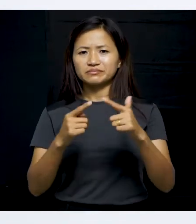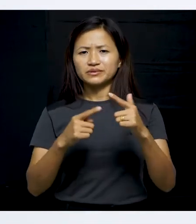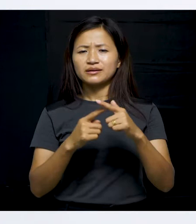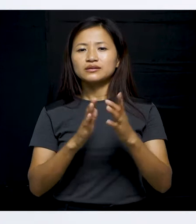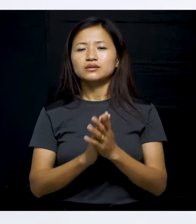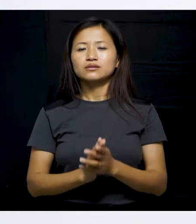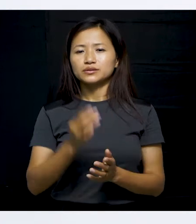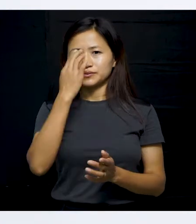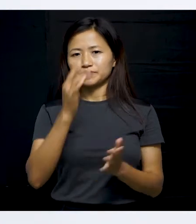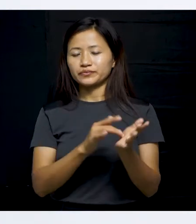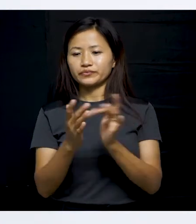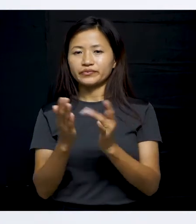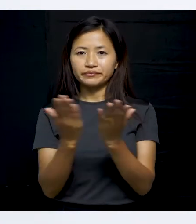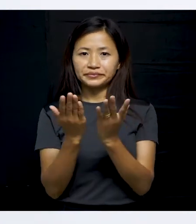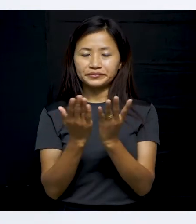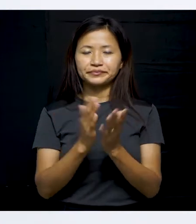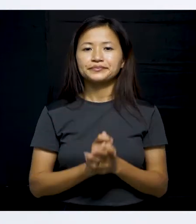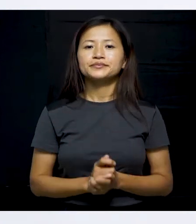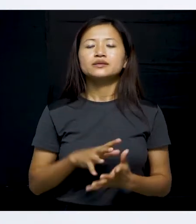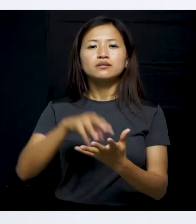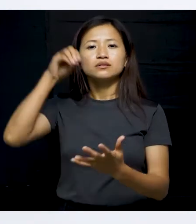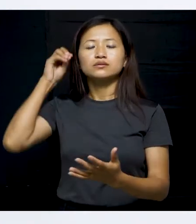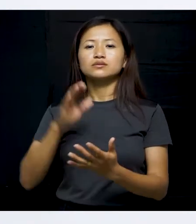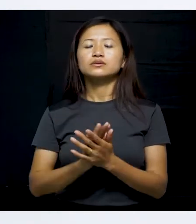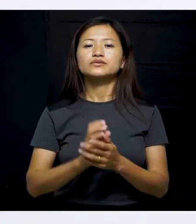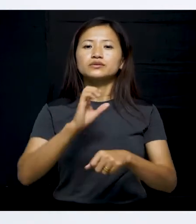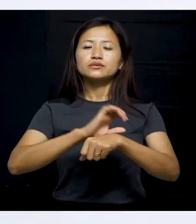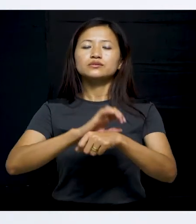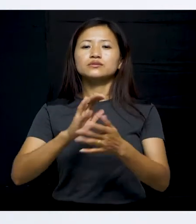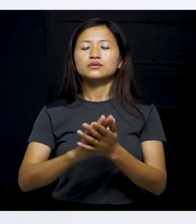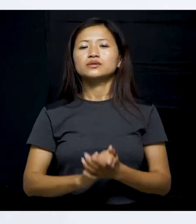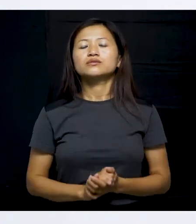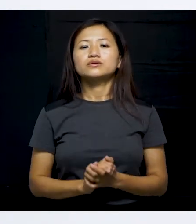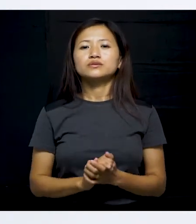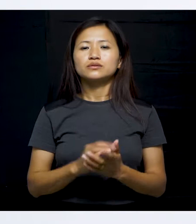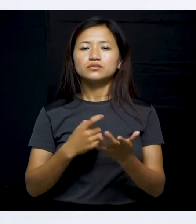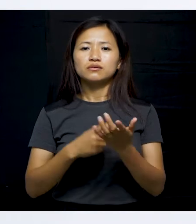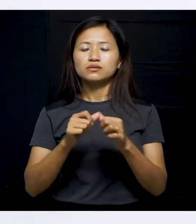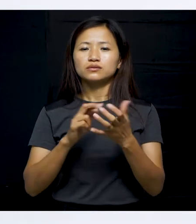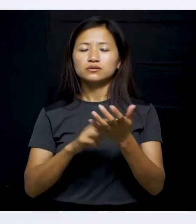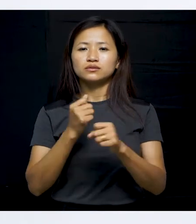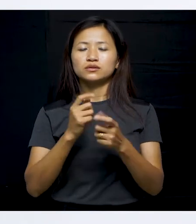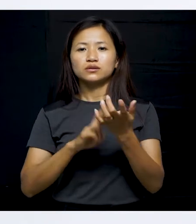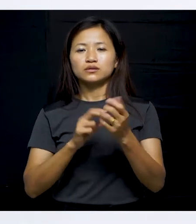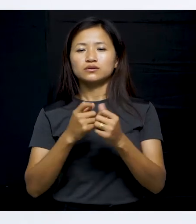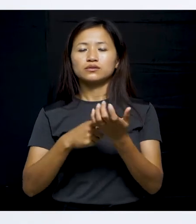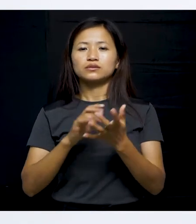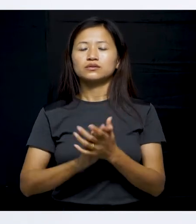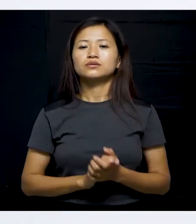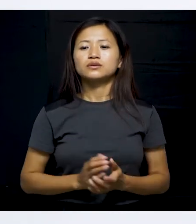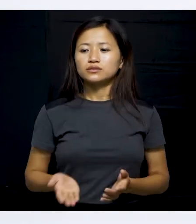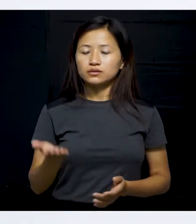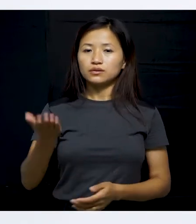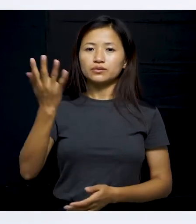they went and learned about the Christian religion. Then after finishing their studies, they came back, they started up